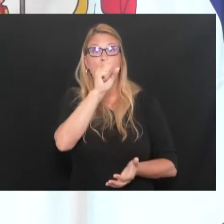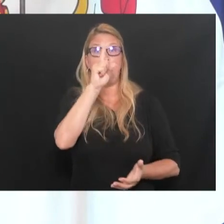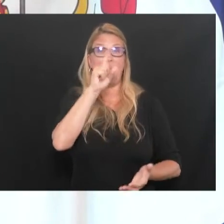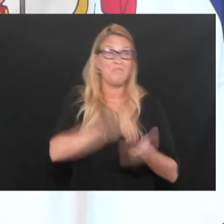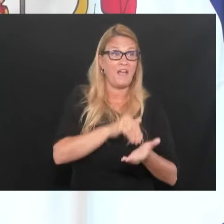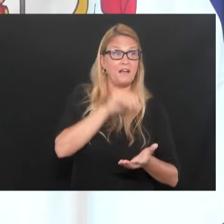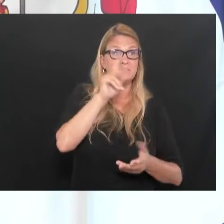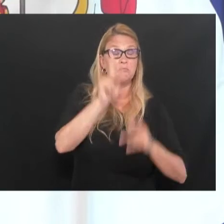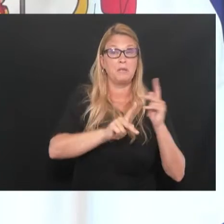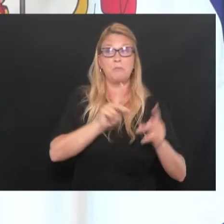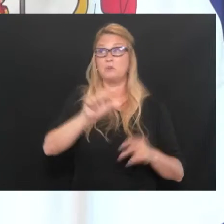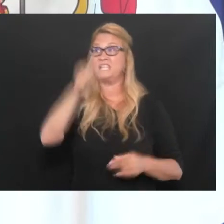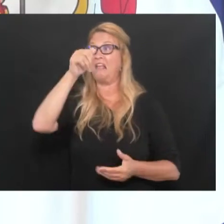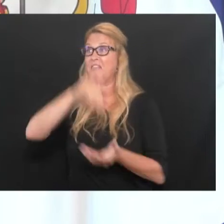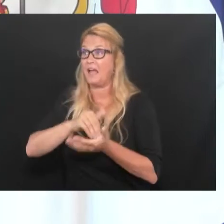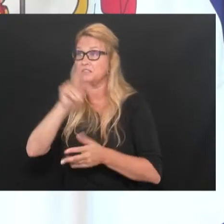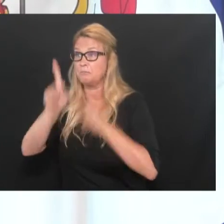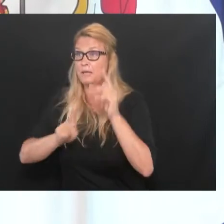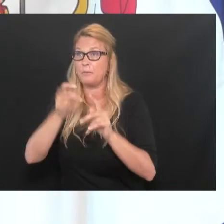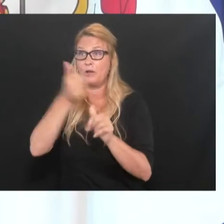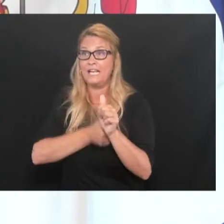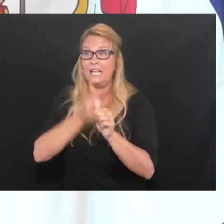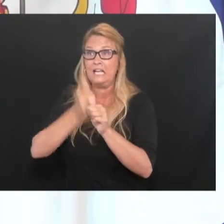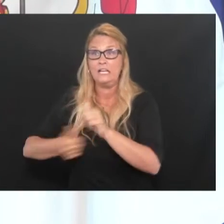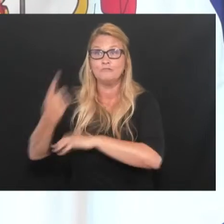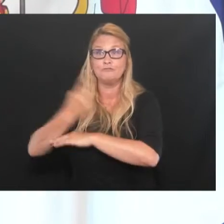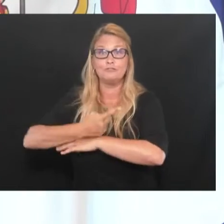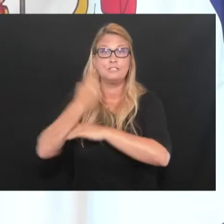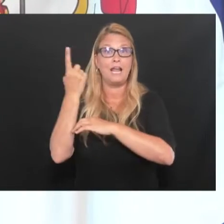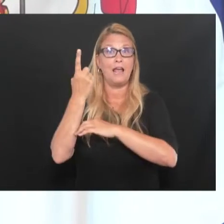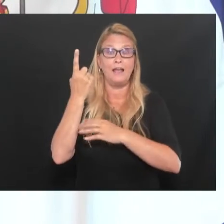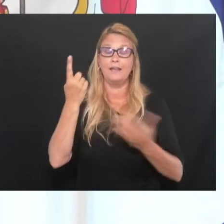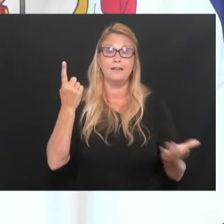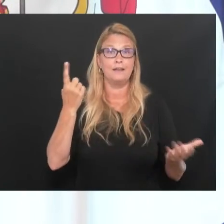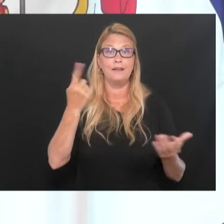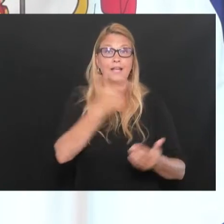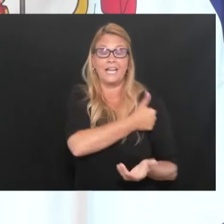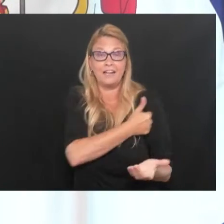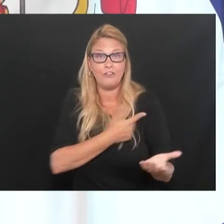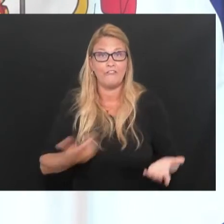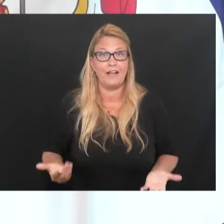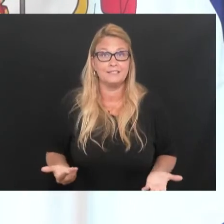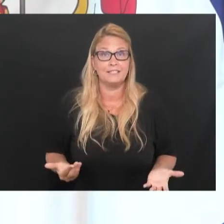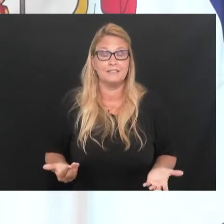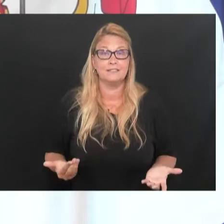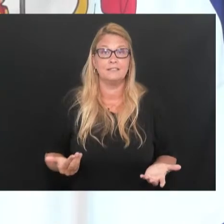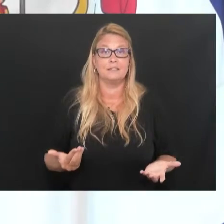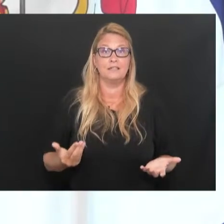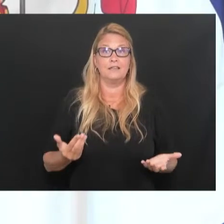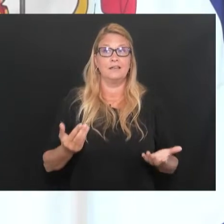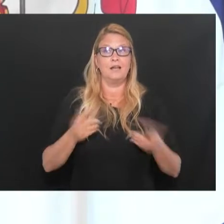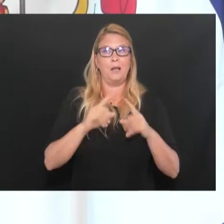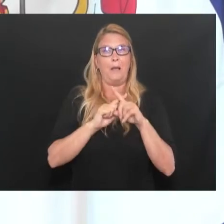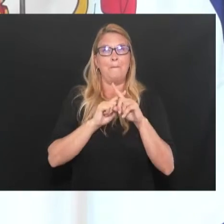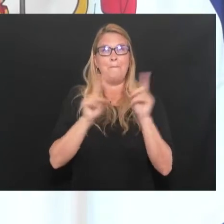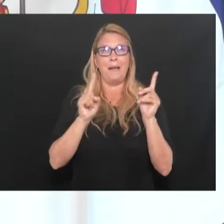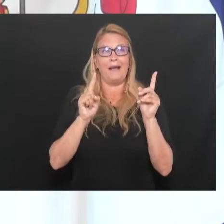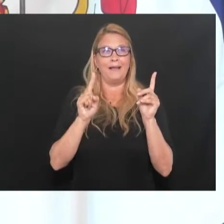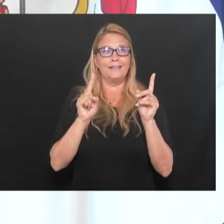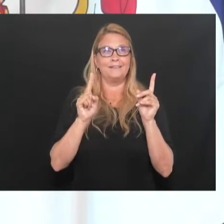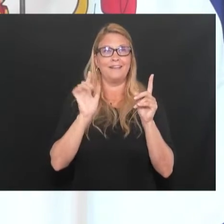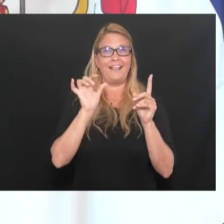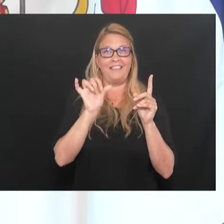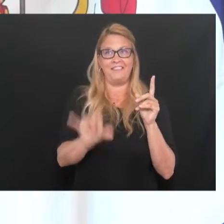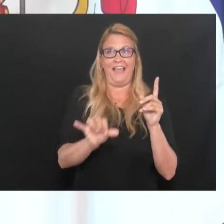day, 10,000 a day by giving away what we gave away, and if you gauge it on a